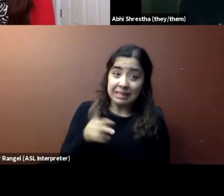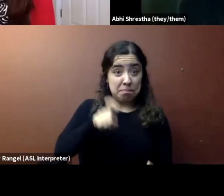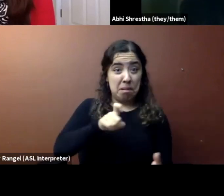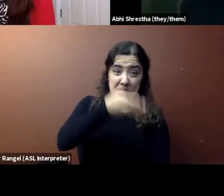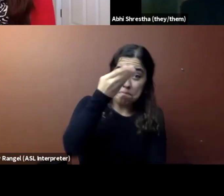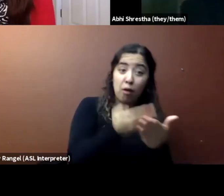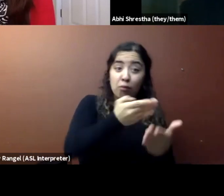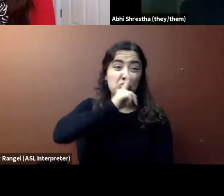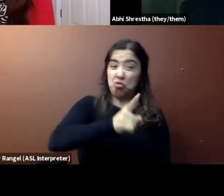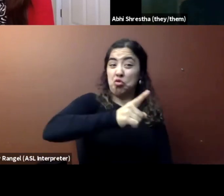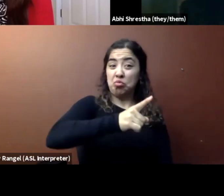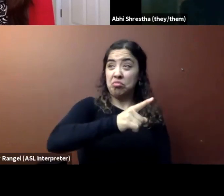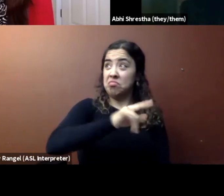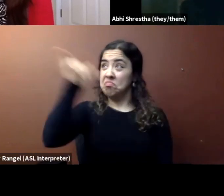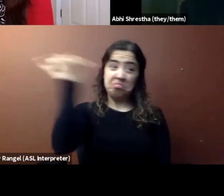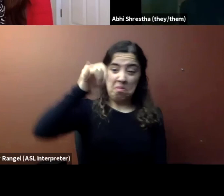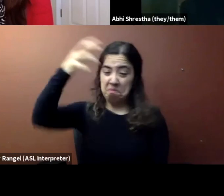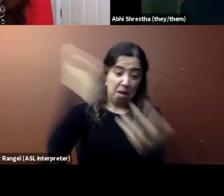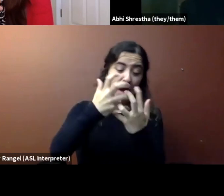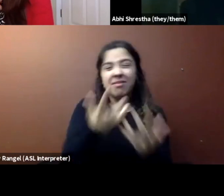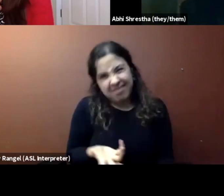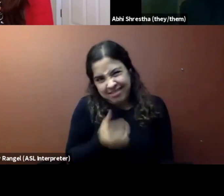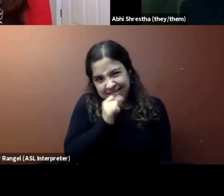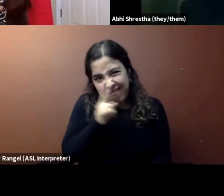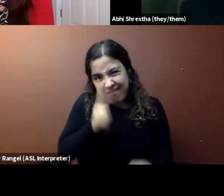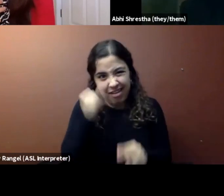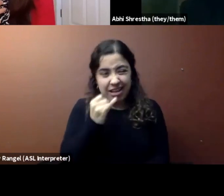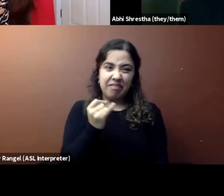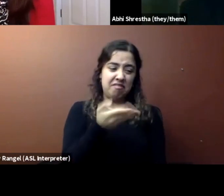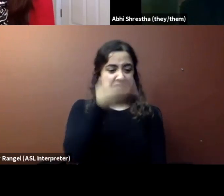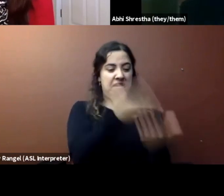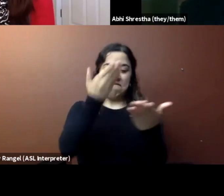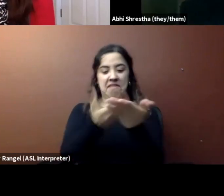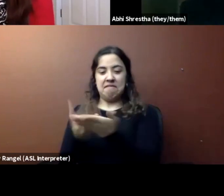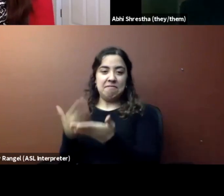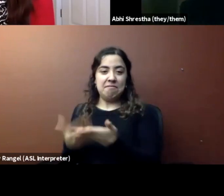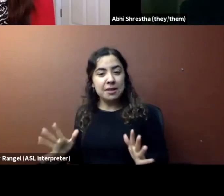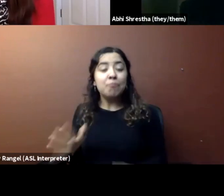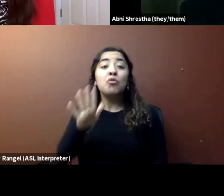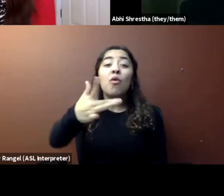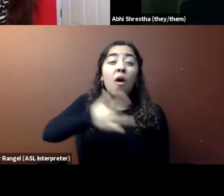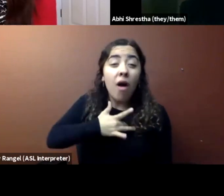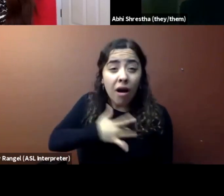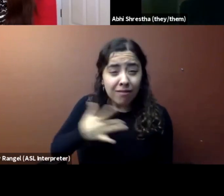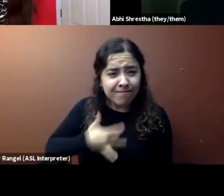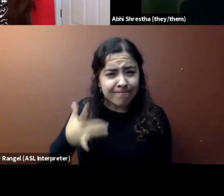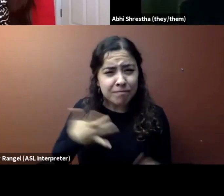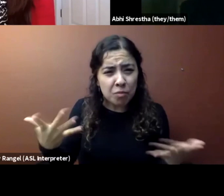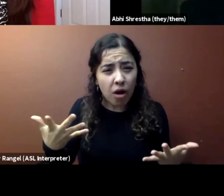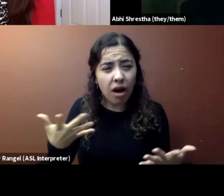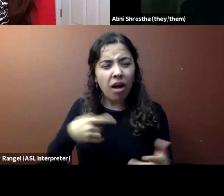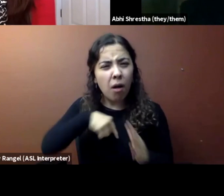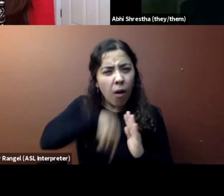But does it feel true in your heart, in your body? You know, and so that's what, like, one of the truest